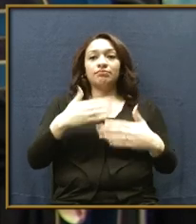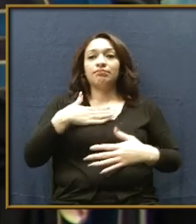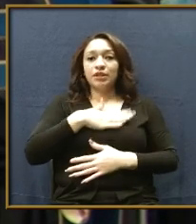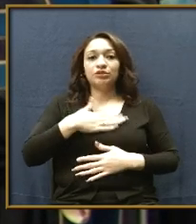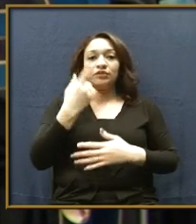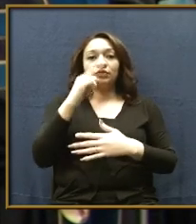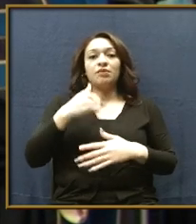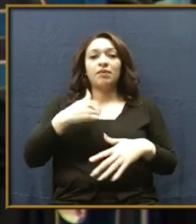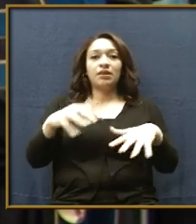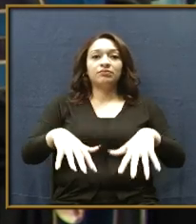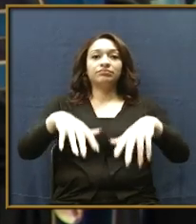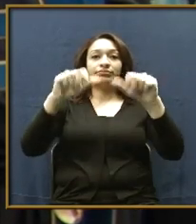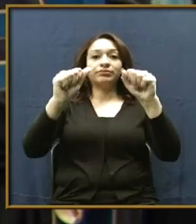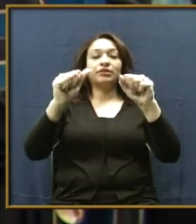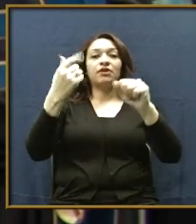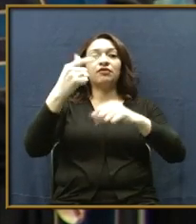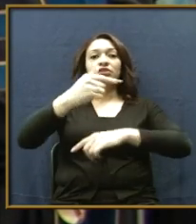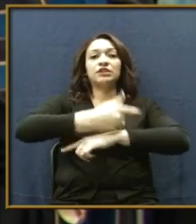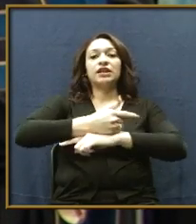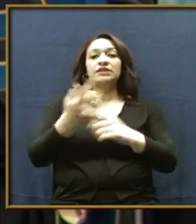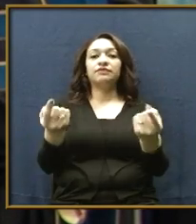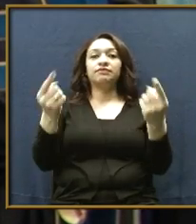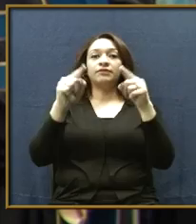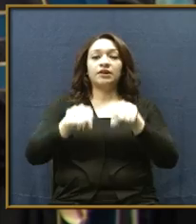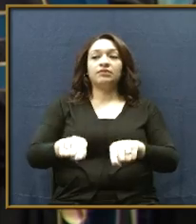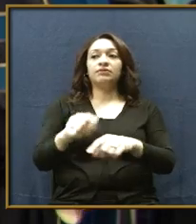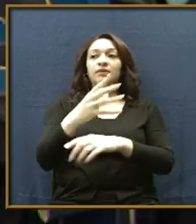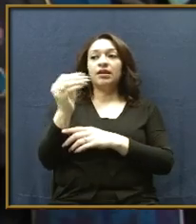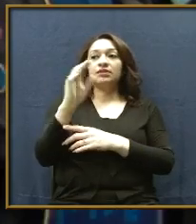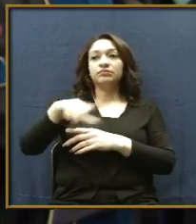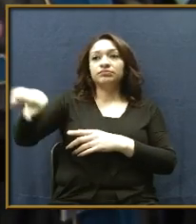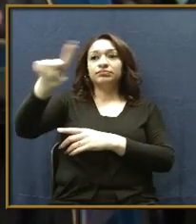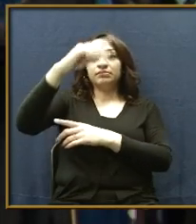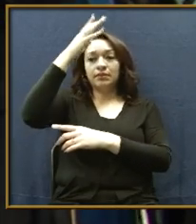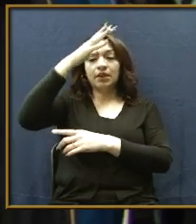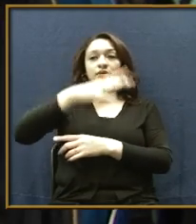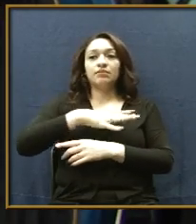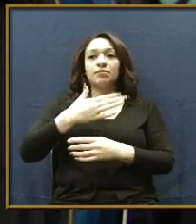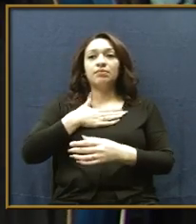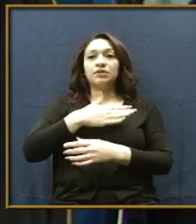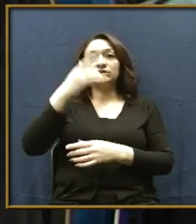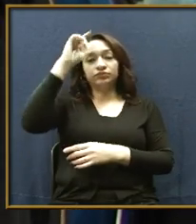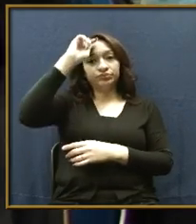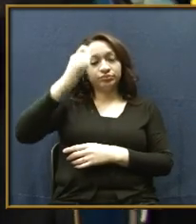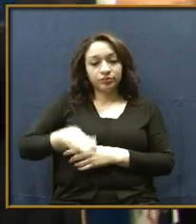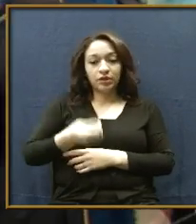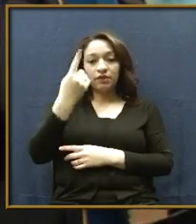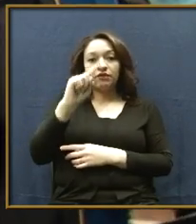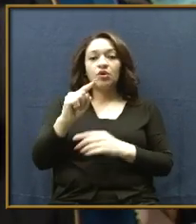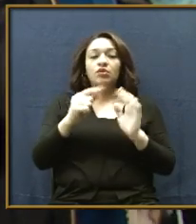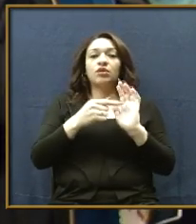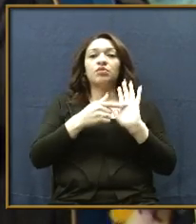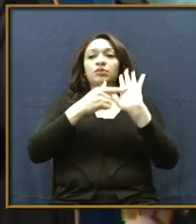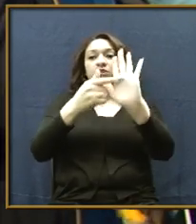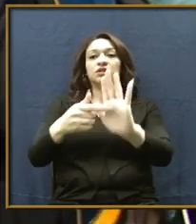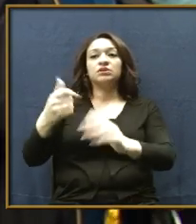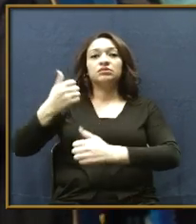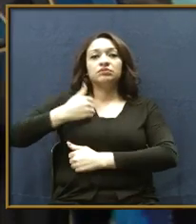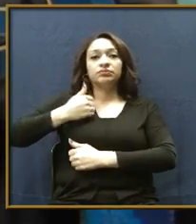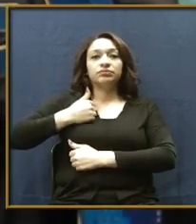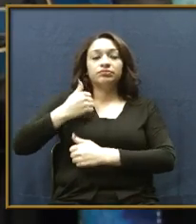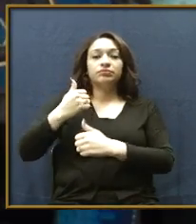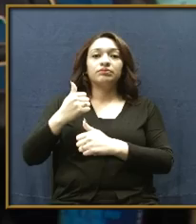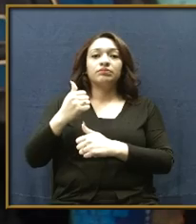Please rise, and gentlemen, if you would remove hats for the presentation of colors by the Angelo State